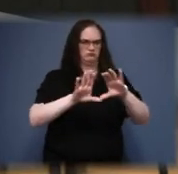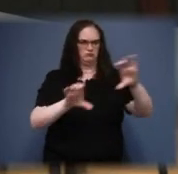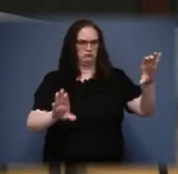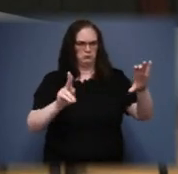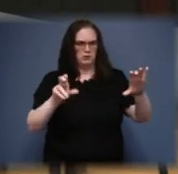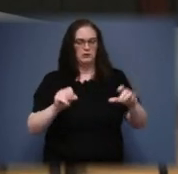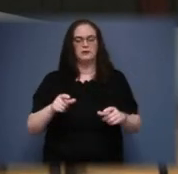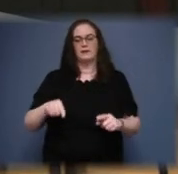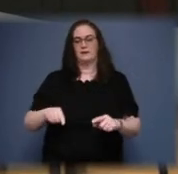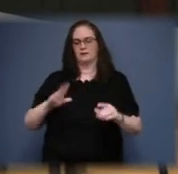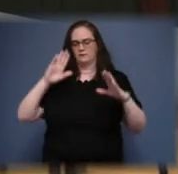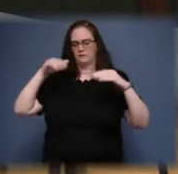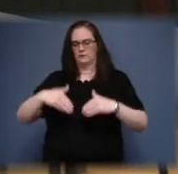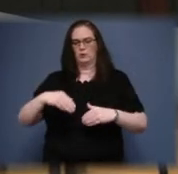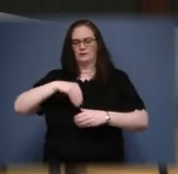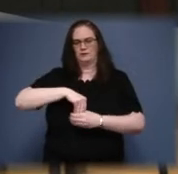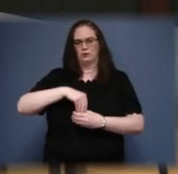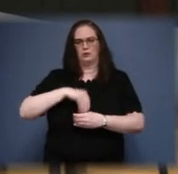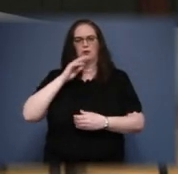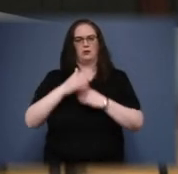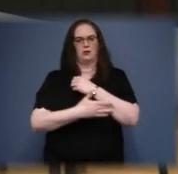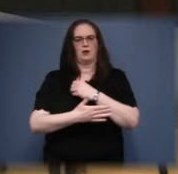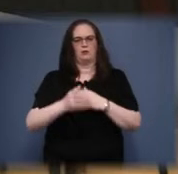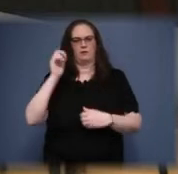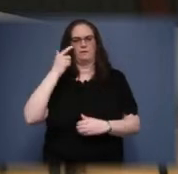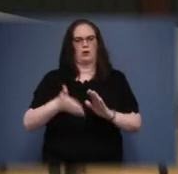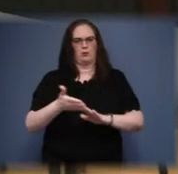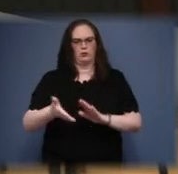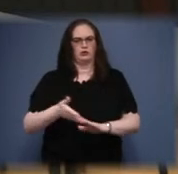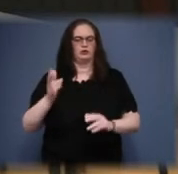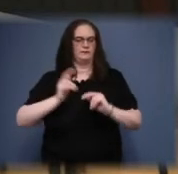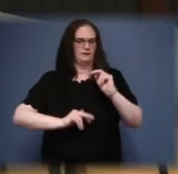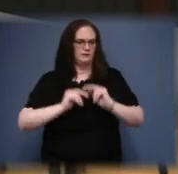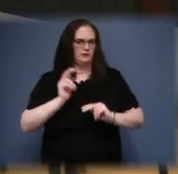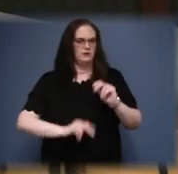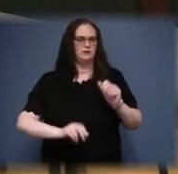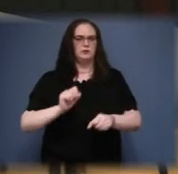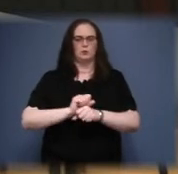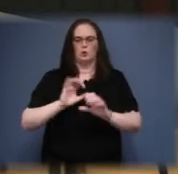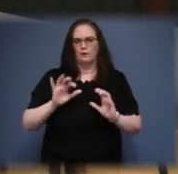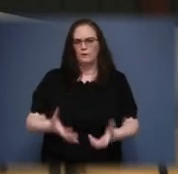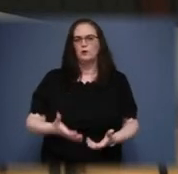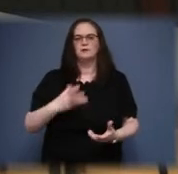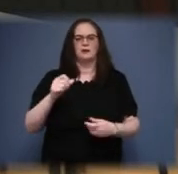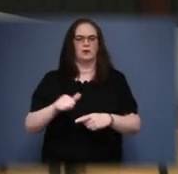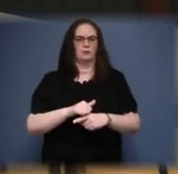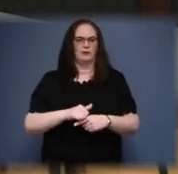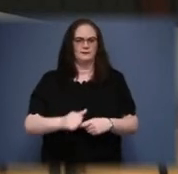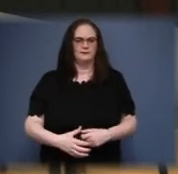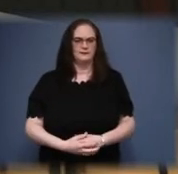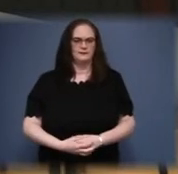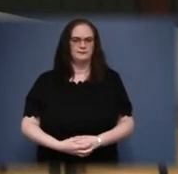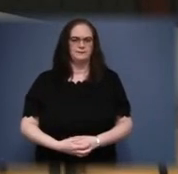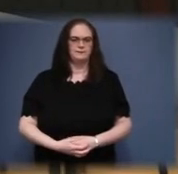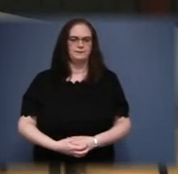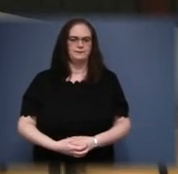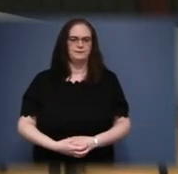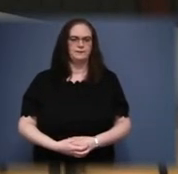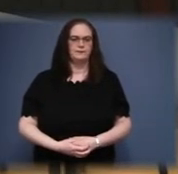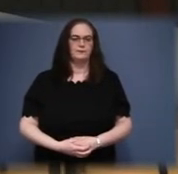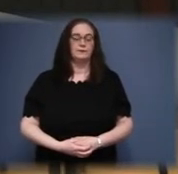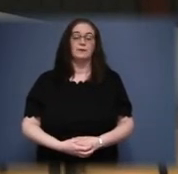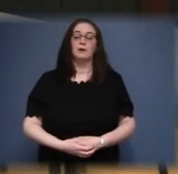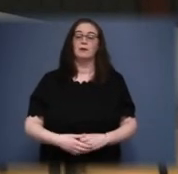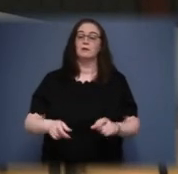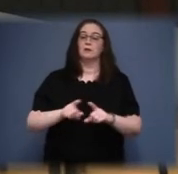focuses internally on county government operations, facilities, workforce, and practices. But like